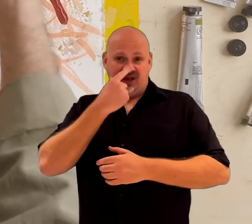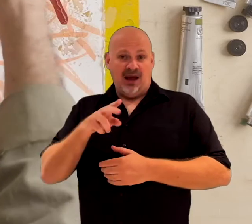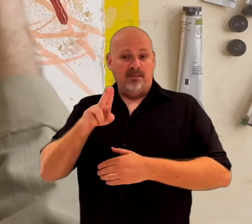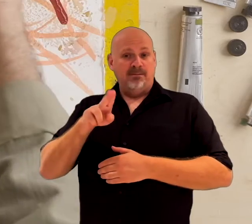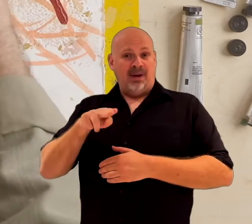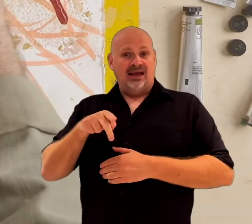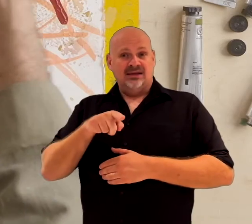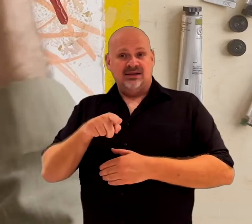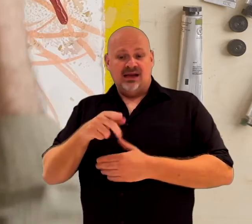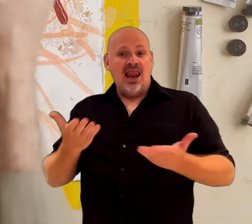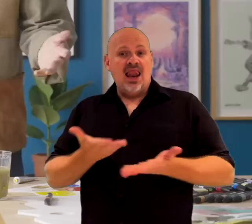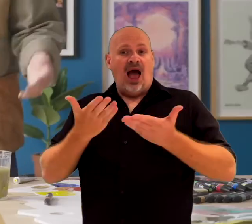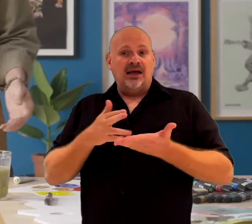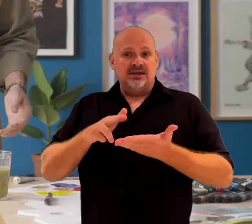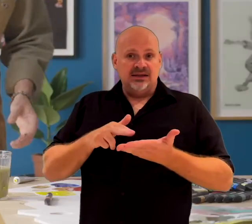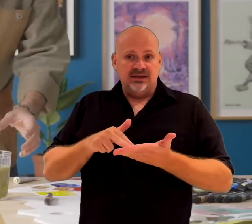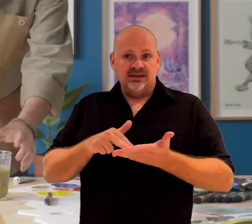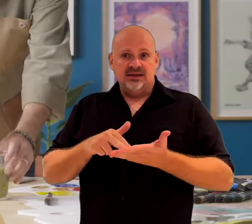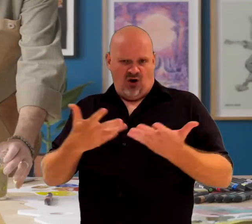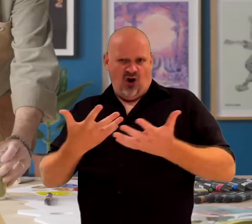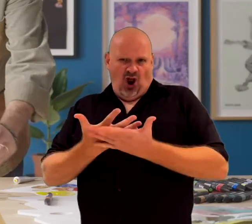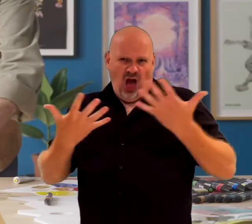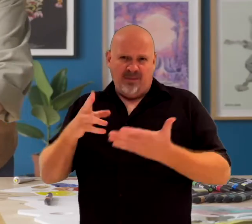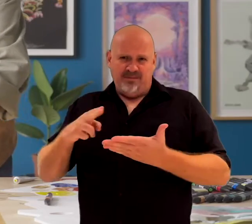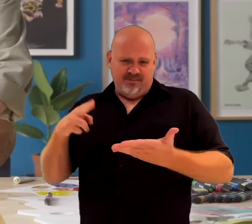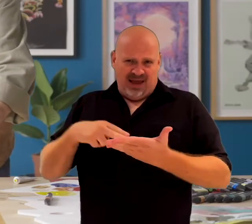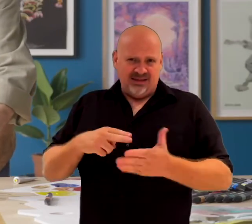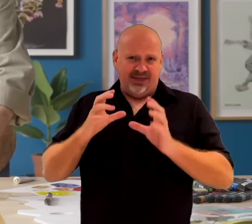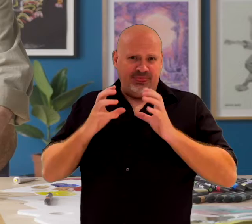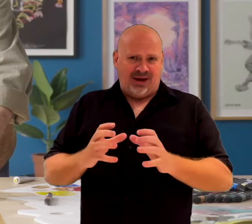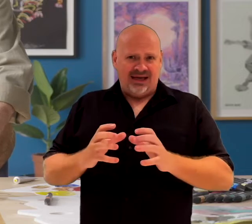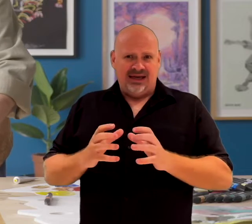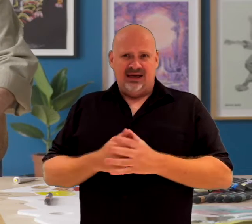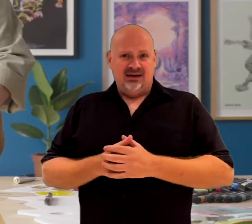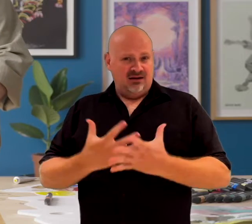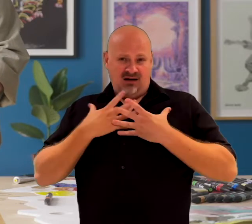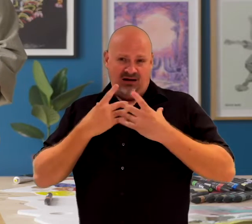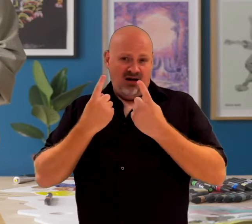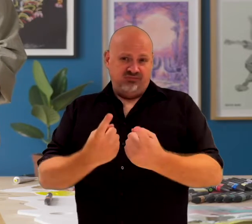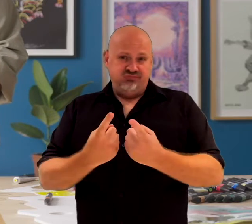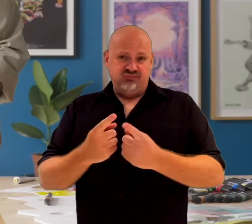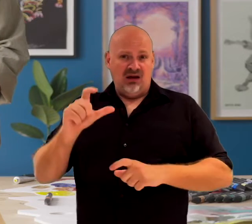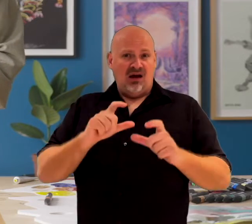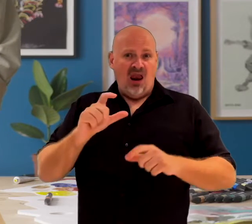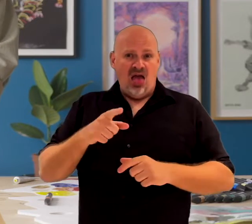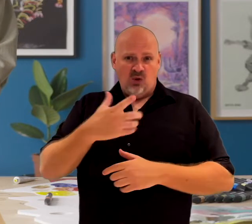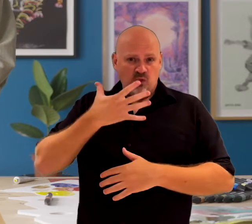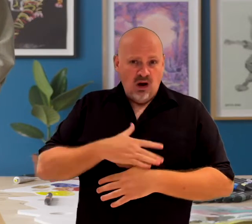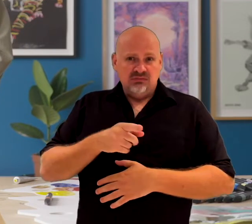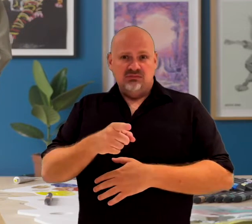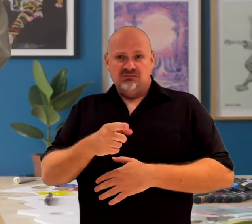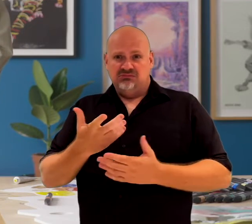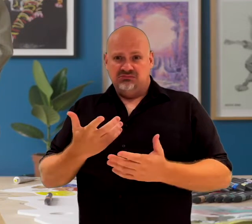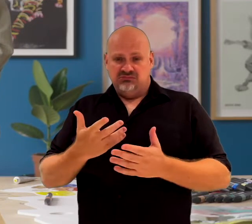You can apply the paint lightly, or you can add a lot of paint and make it thick. It's really up to you how